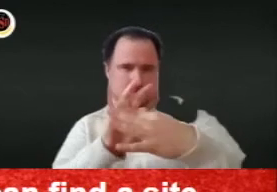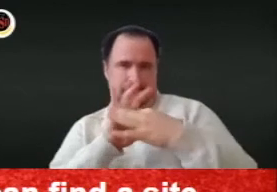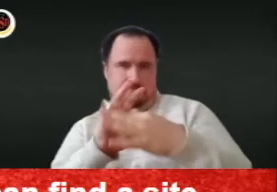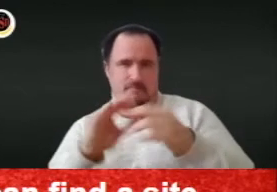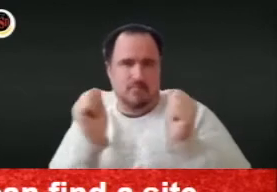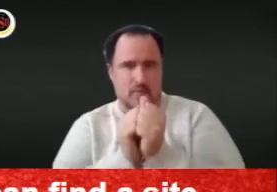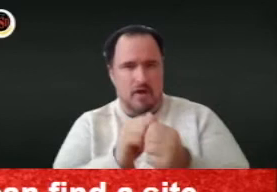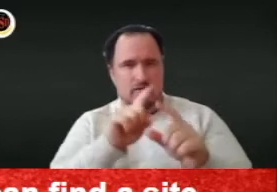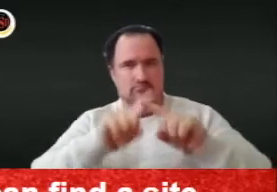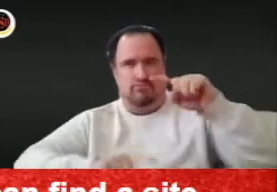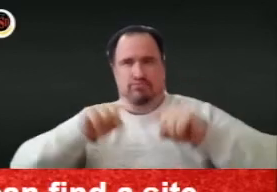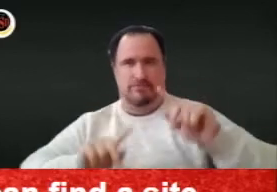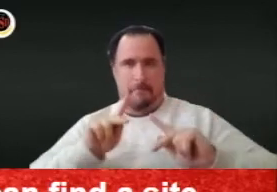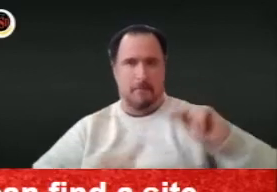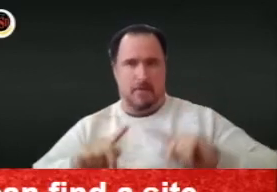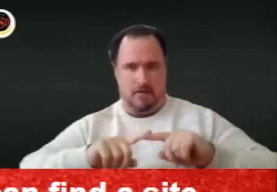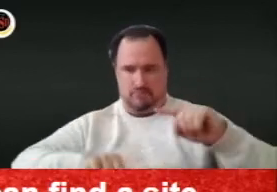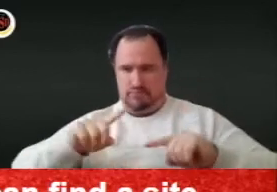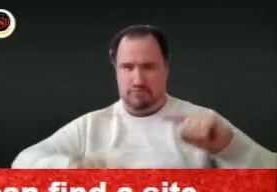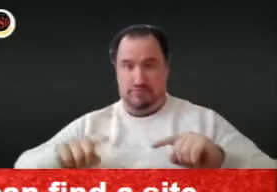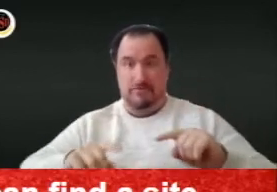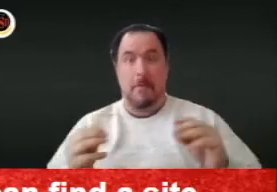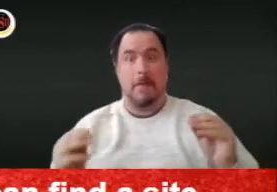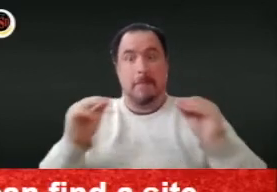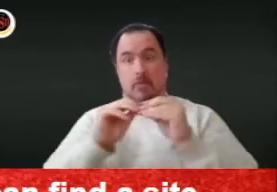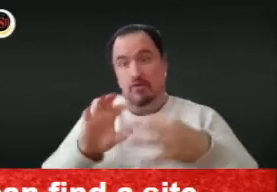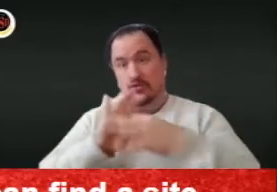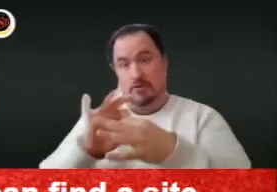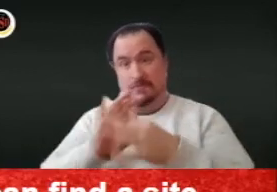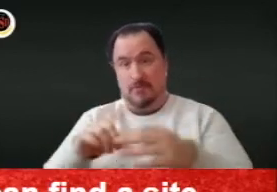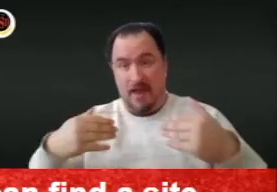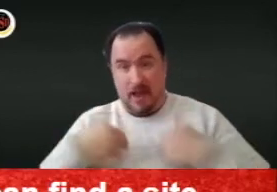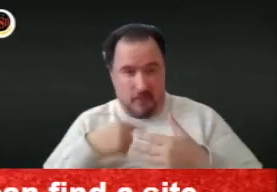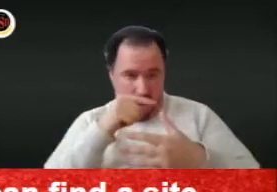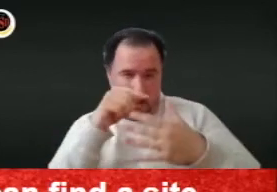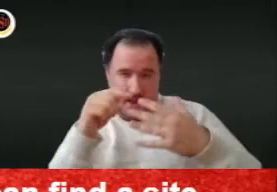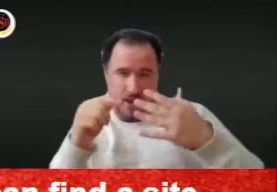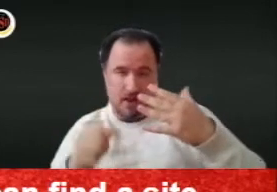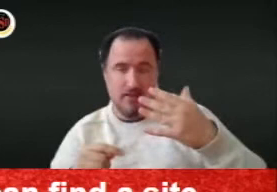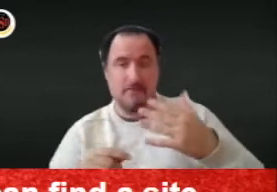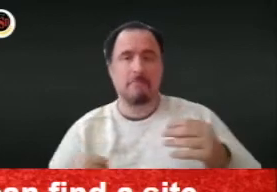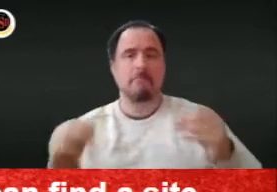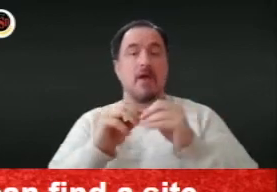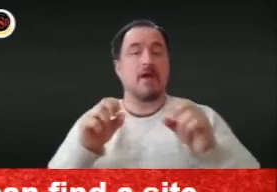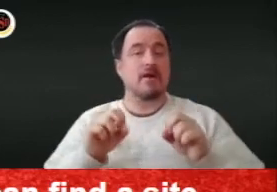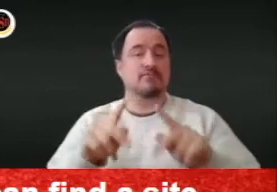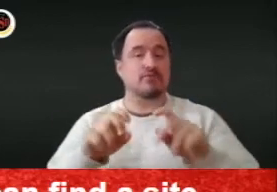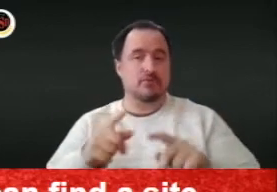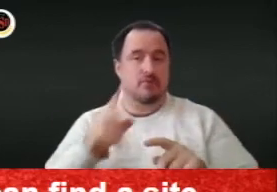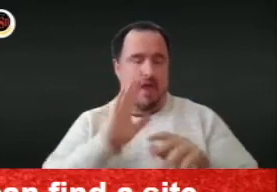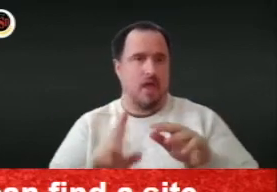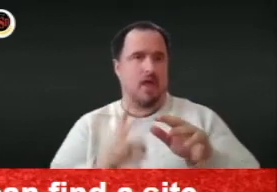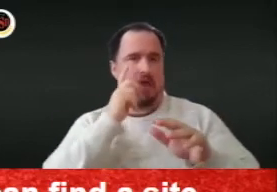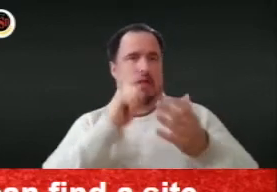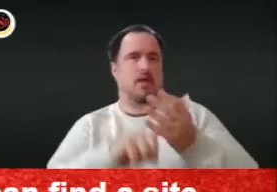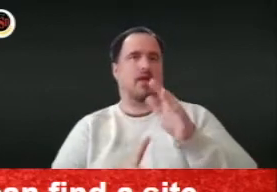So then you can develop this rapport with different people, because the more rapport and different relationships you have, the